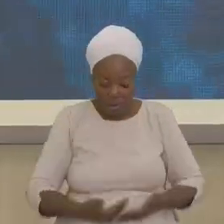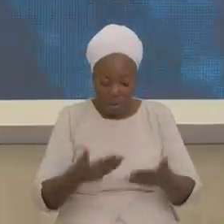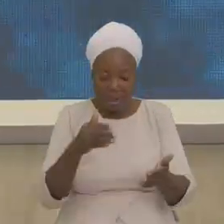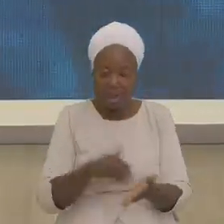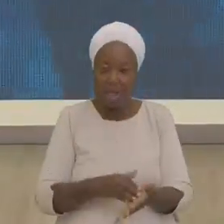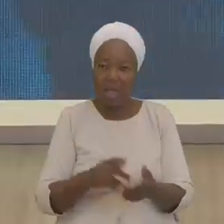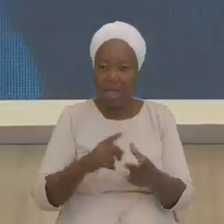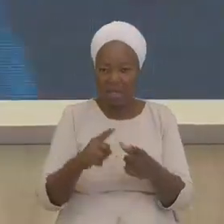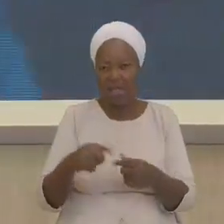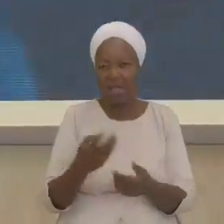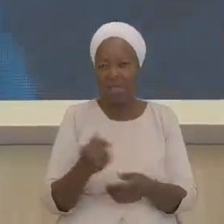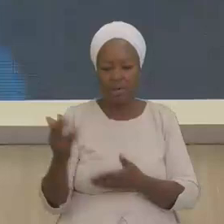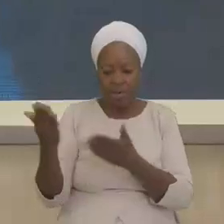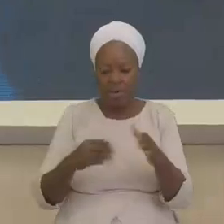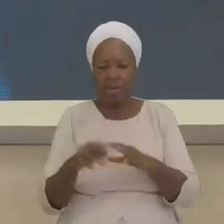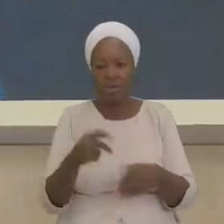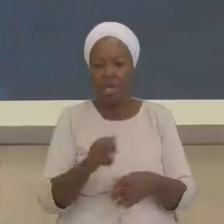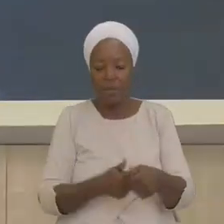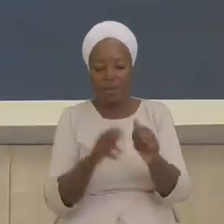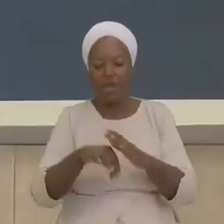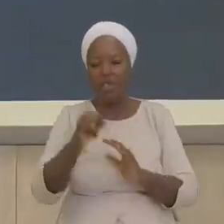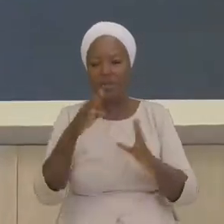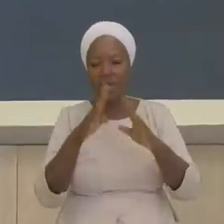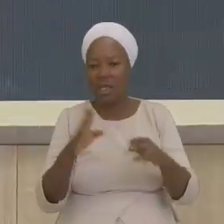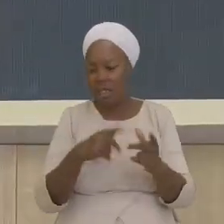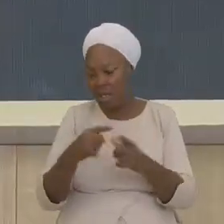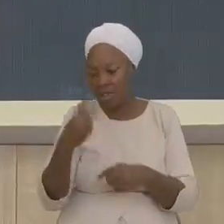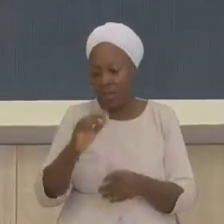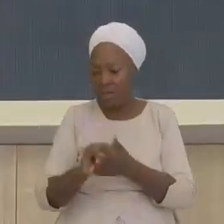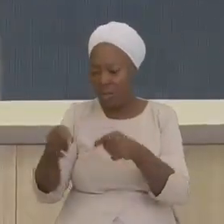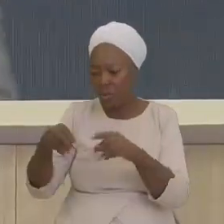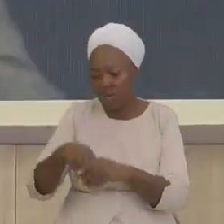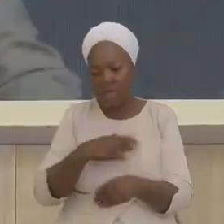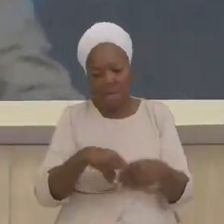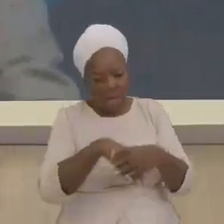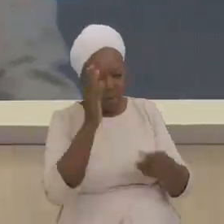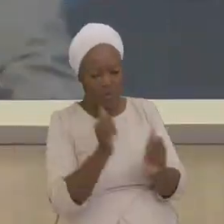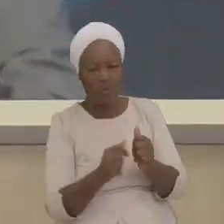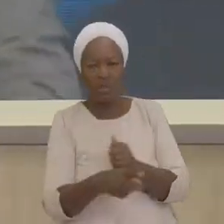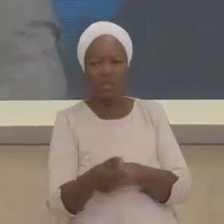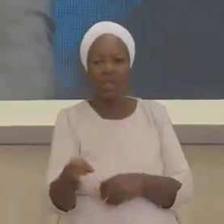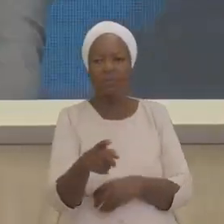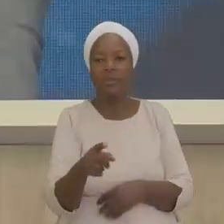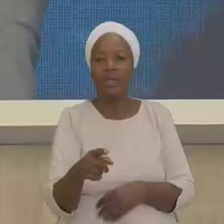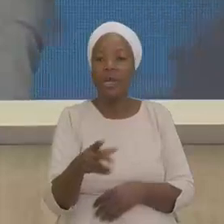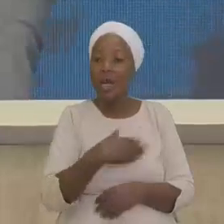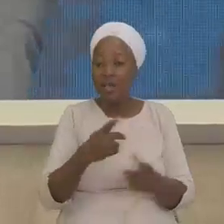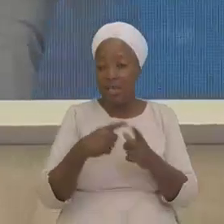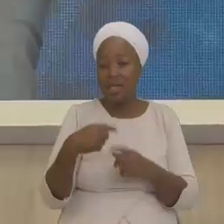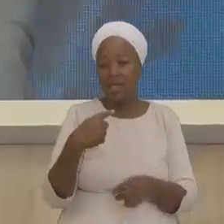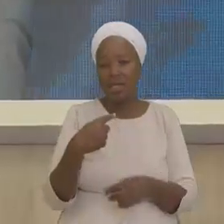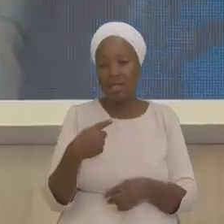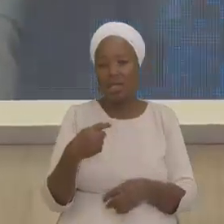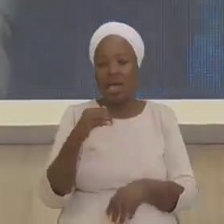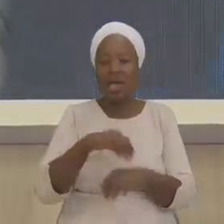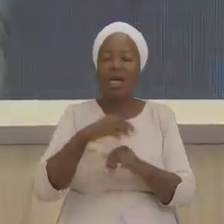Jerusalem. They saw he was going in and out of them. And he said, at